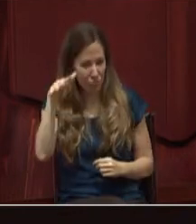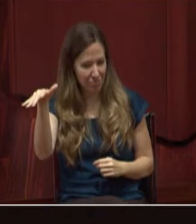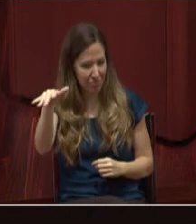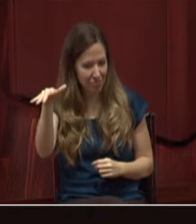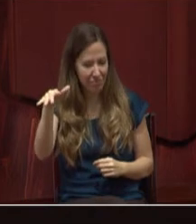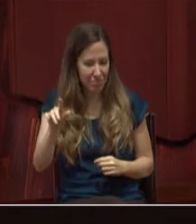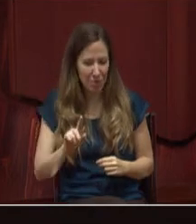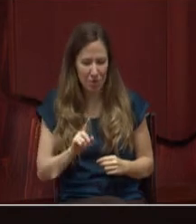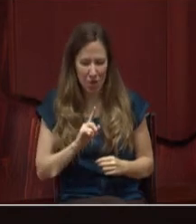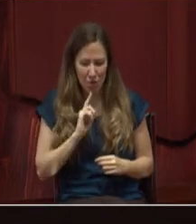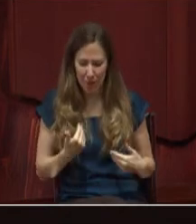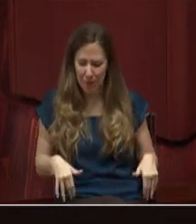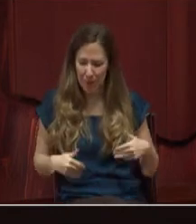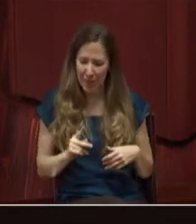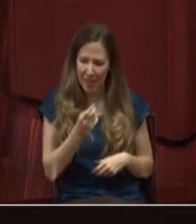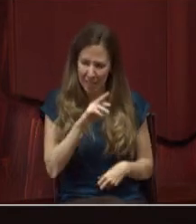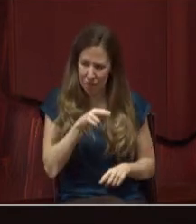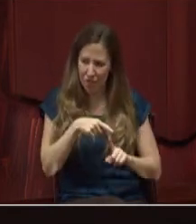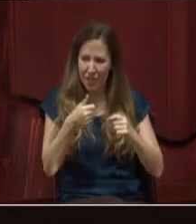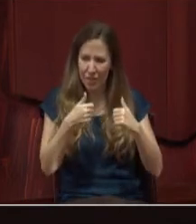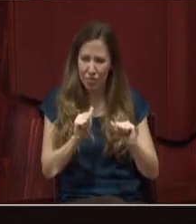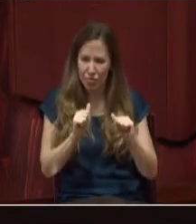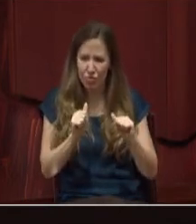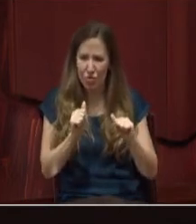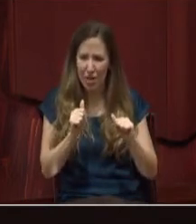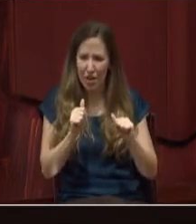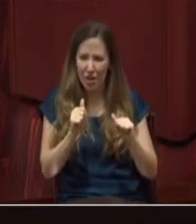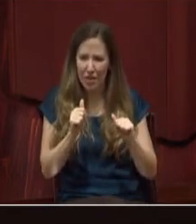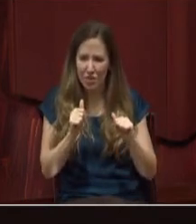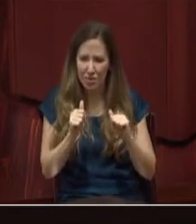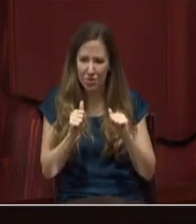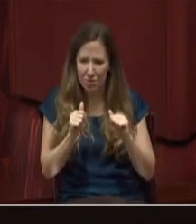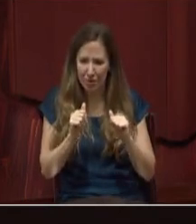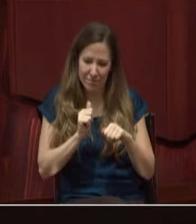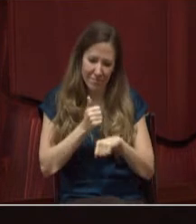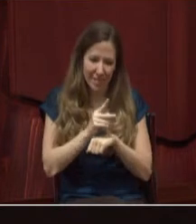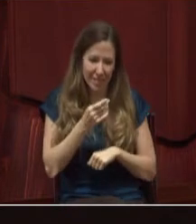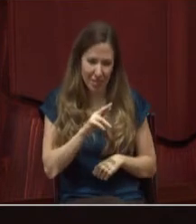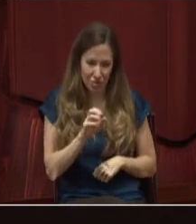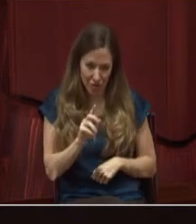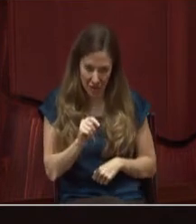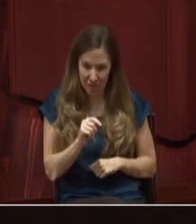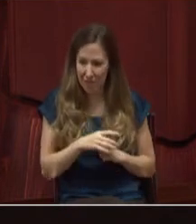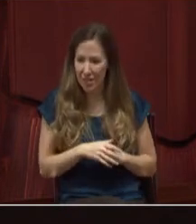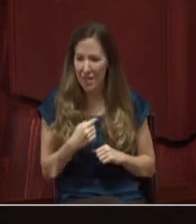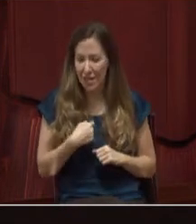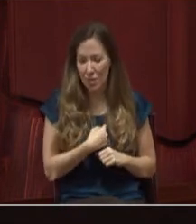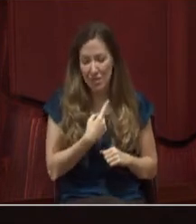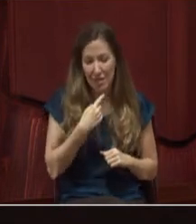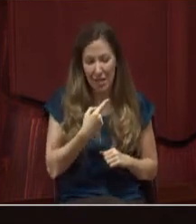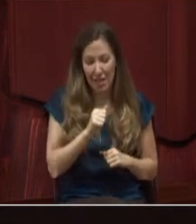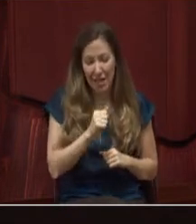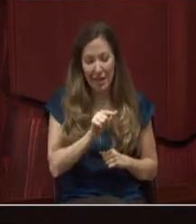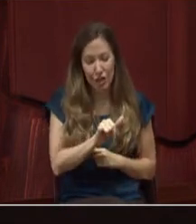real agony. And Kissinger, of course, you try drafting a speech or a document for Kissinger, and you say agony and ecstasy. I don't know where